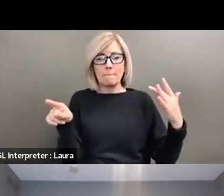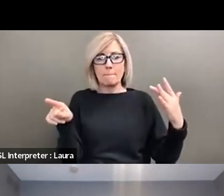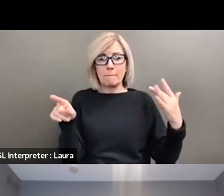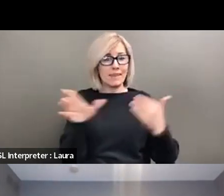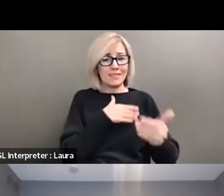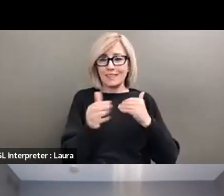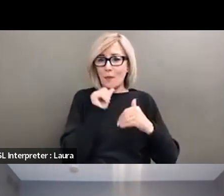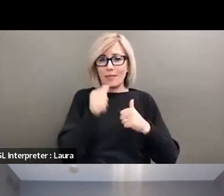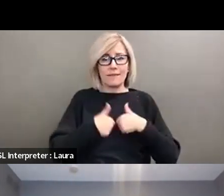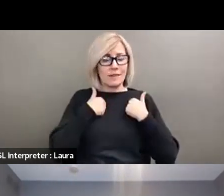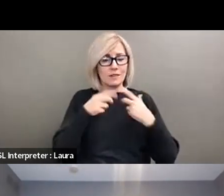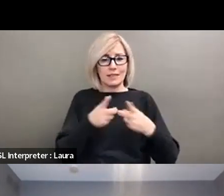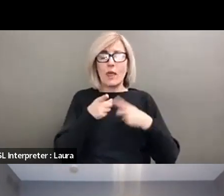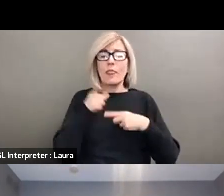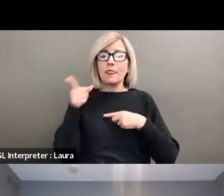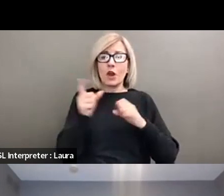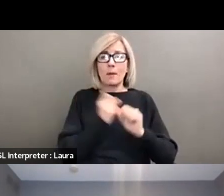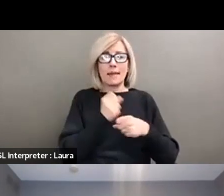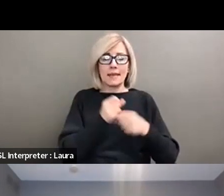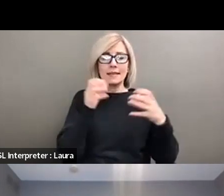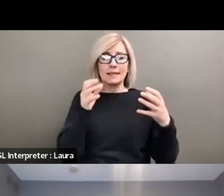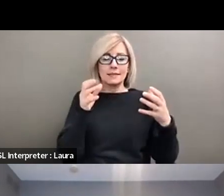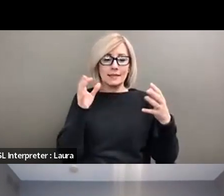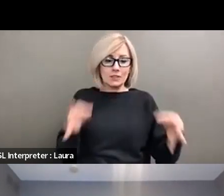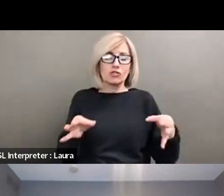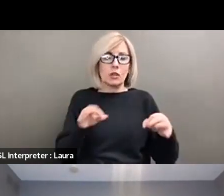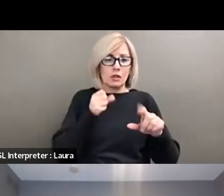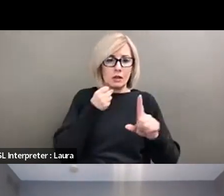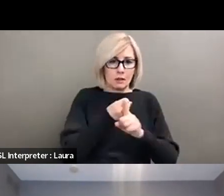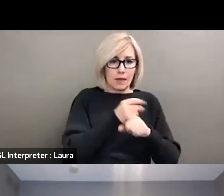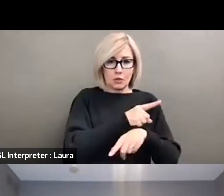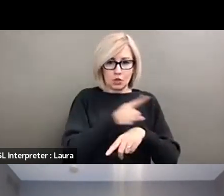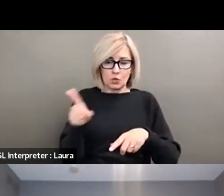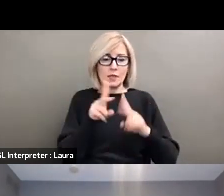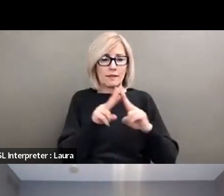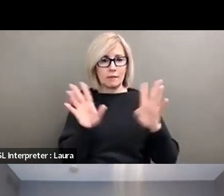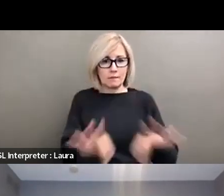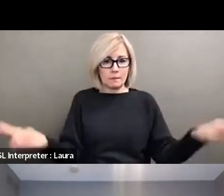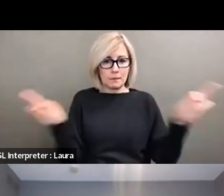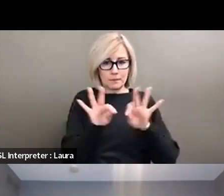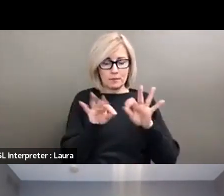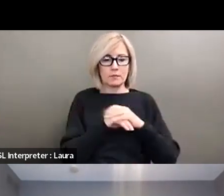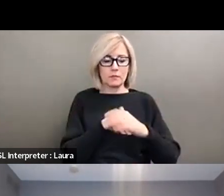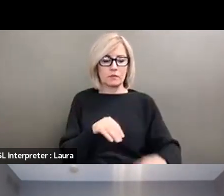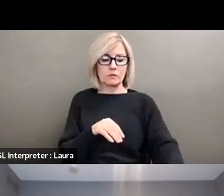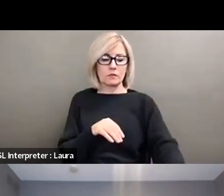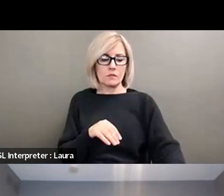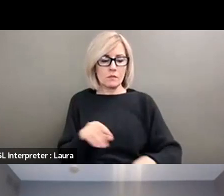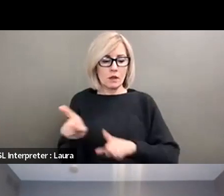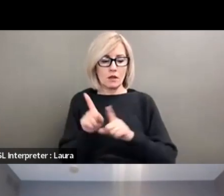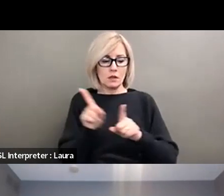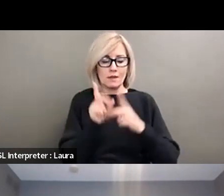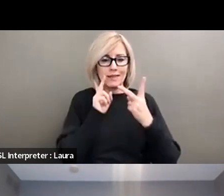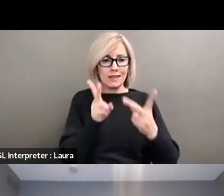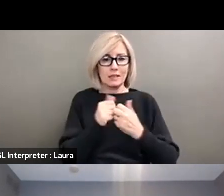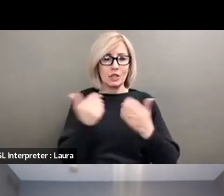live in their district, they're making decisions that impact you. And that's really, really important. Also, I was visiting with the